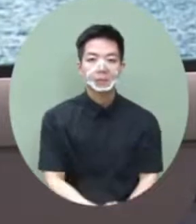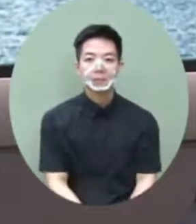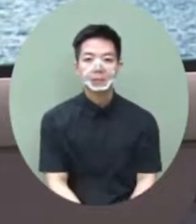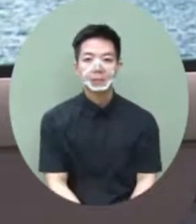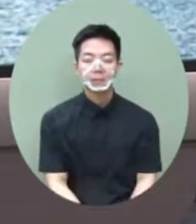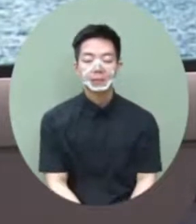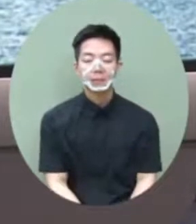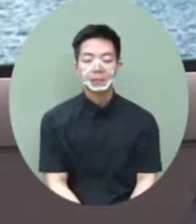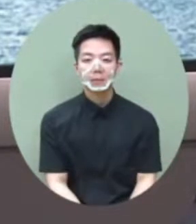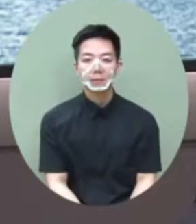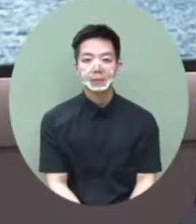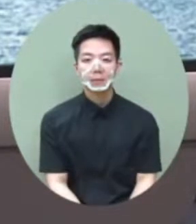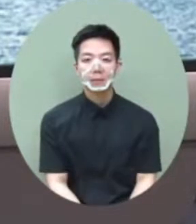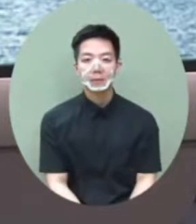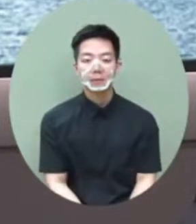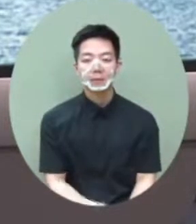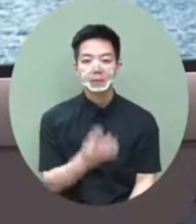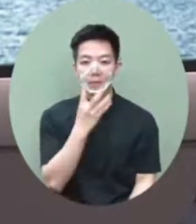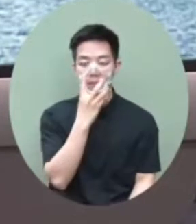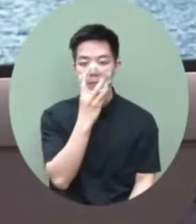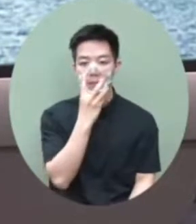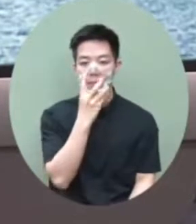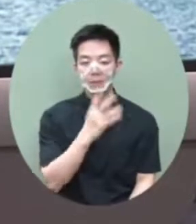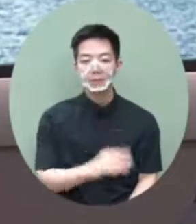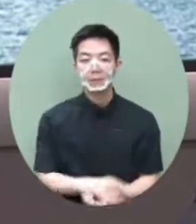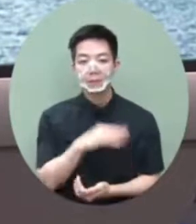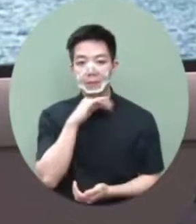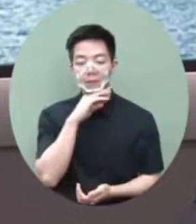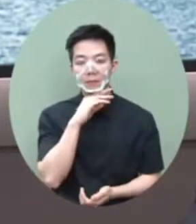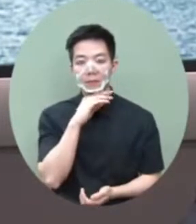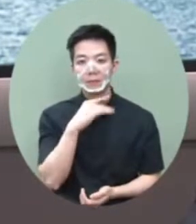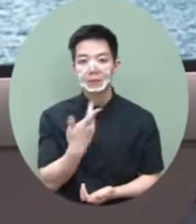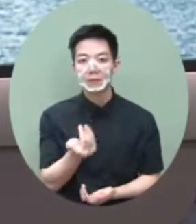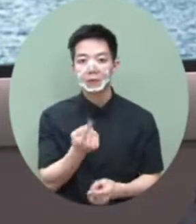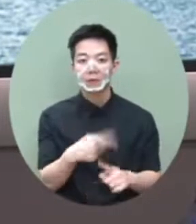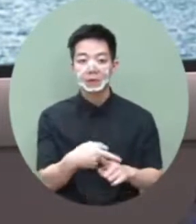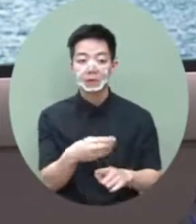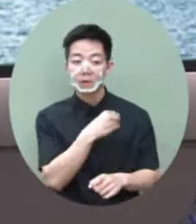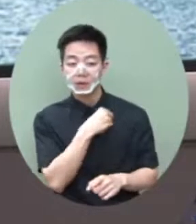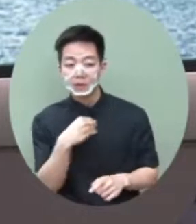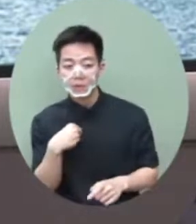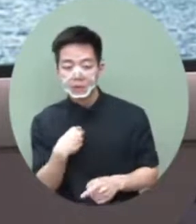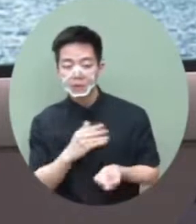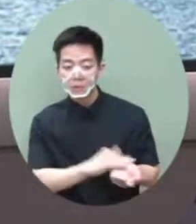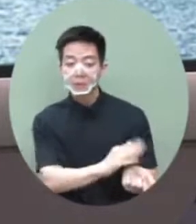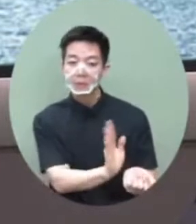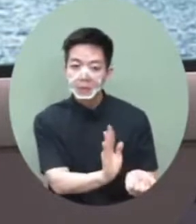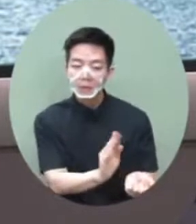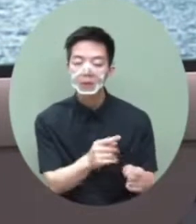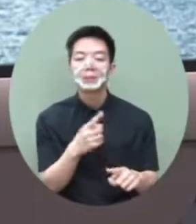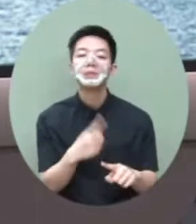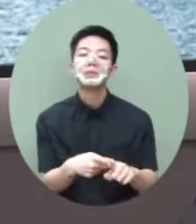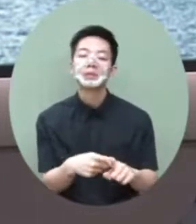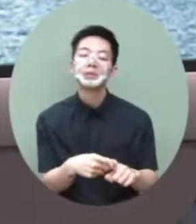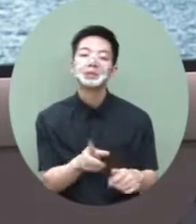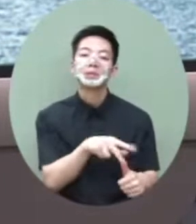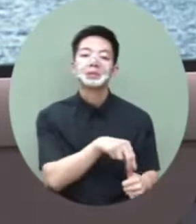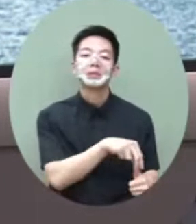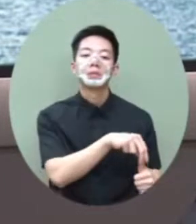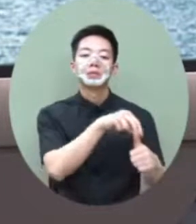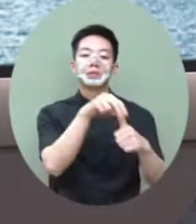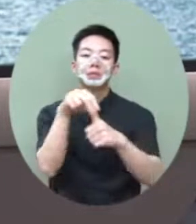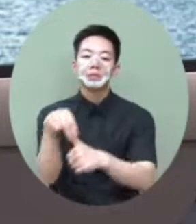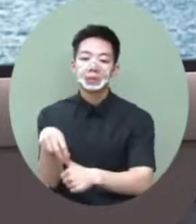Expo facility, we're talking about elderly patients requiring more care than